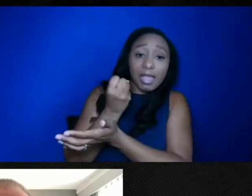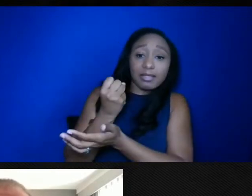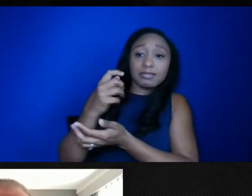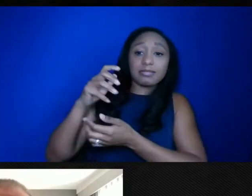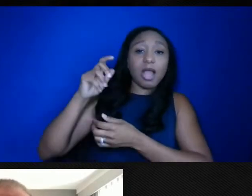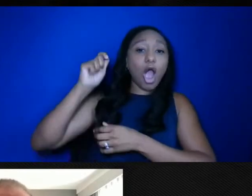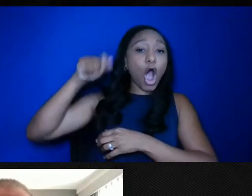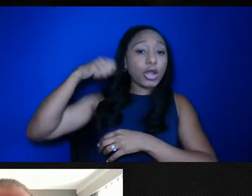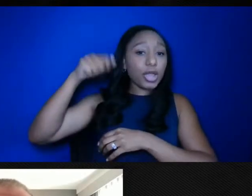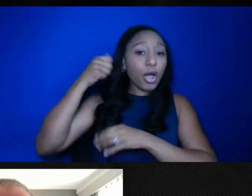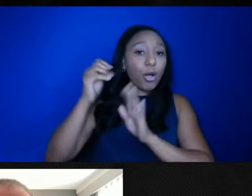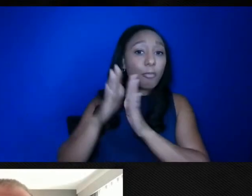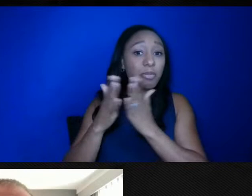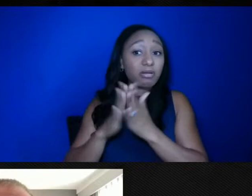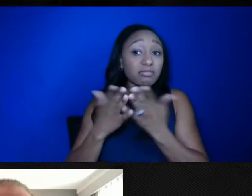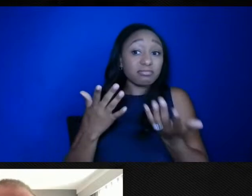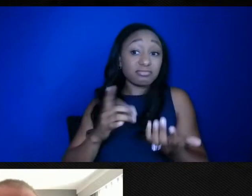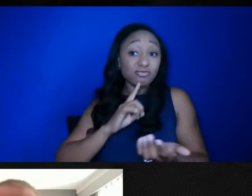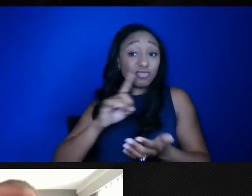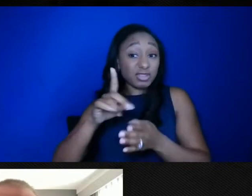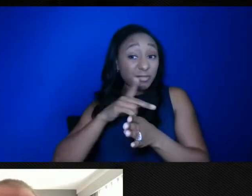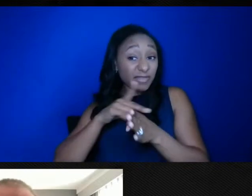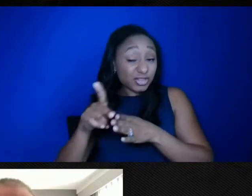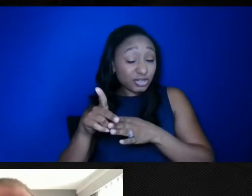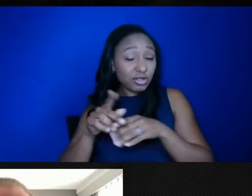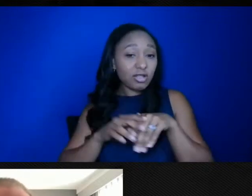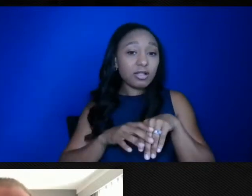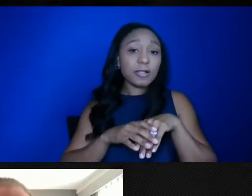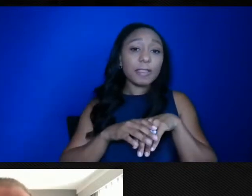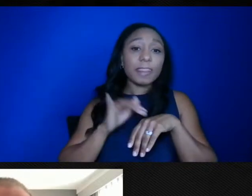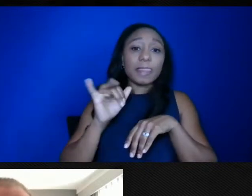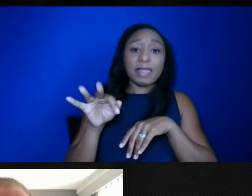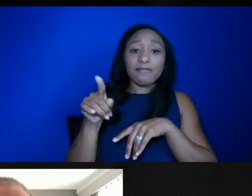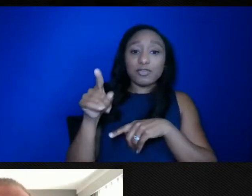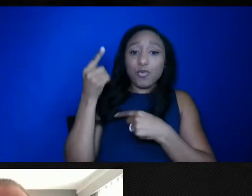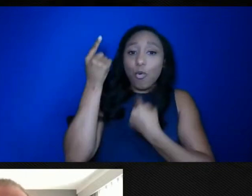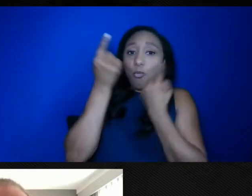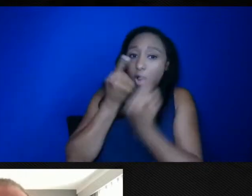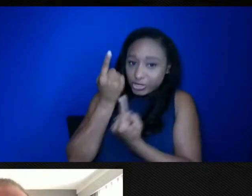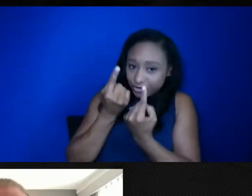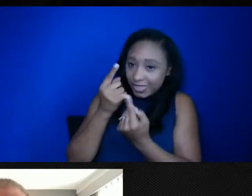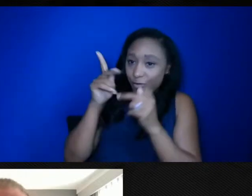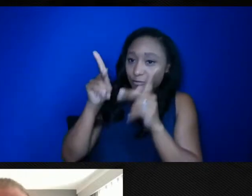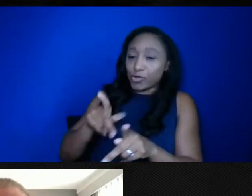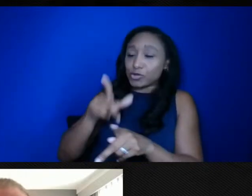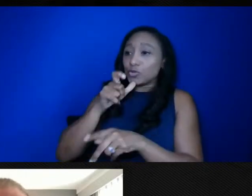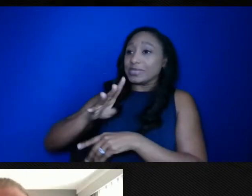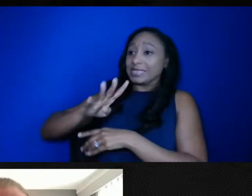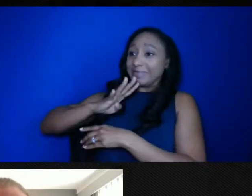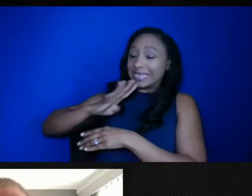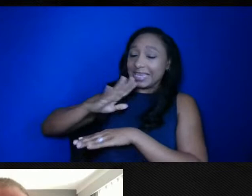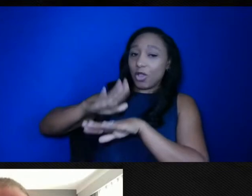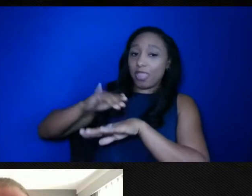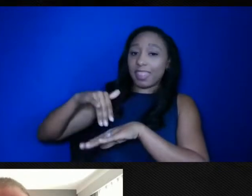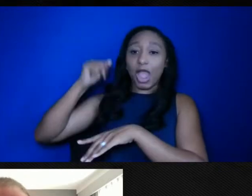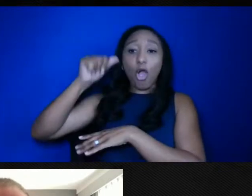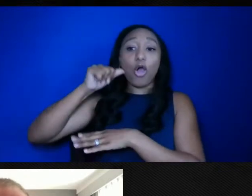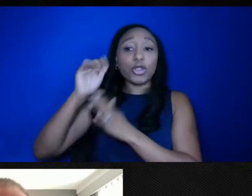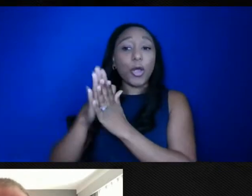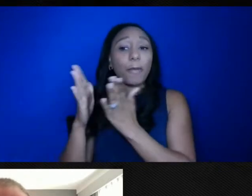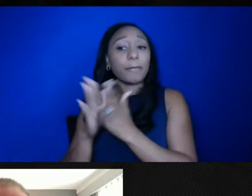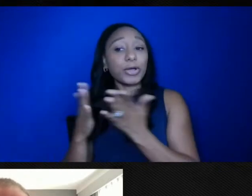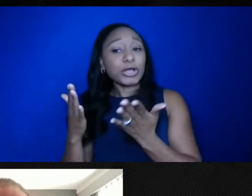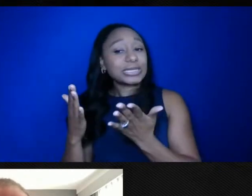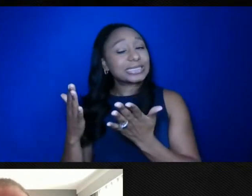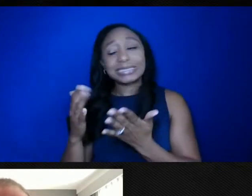and very profound. If you're wondering, by the way, the narrator in the audiobook is not me. I have a British accent, which I think would be the wrong choice